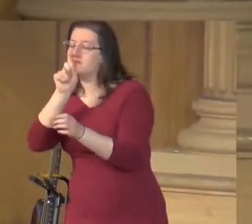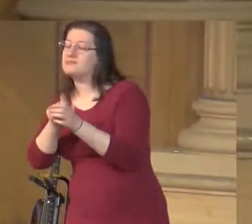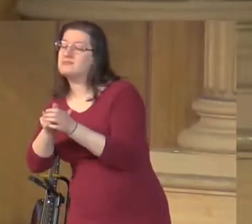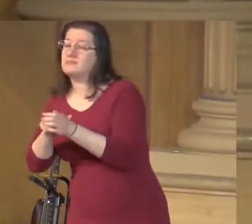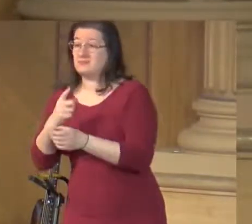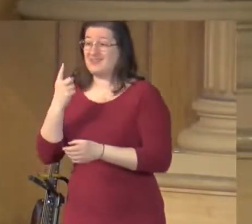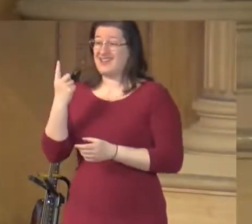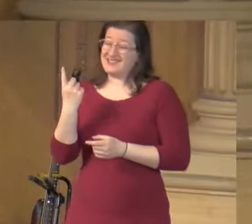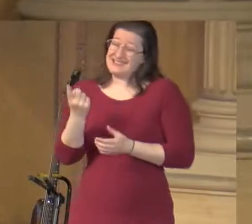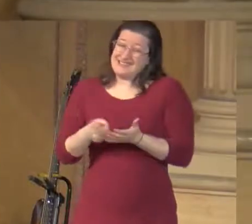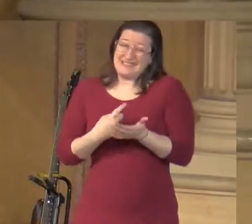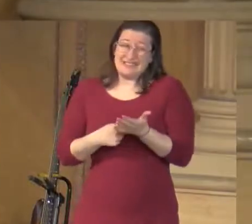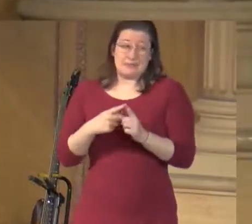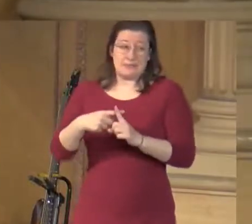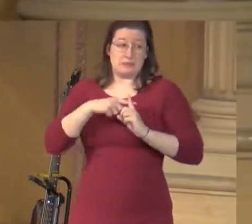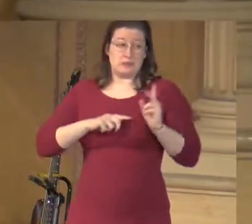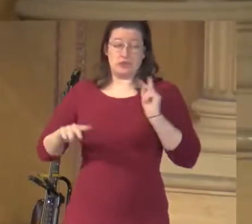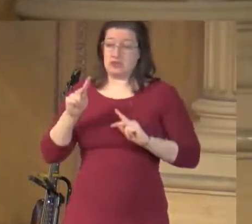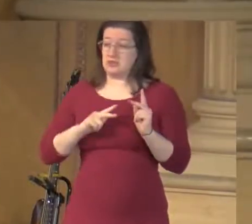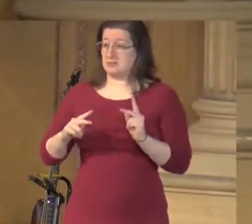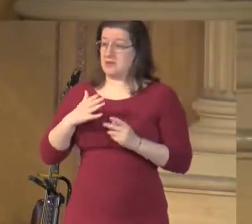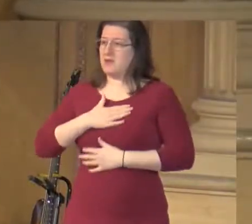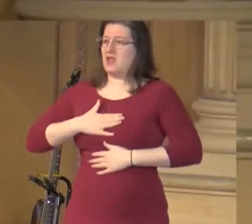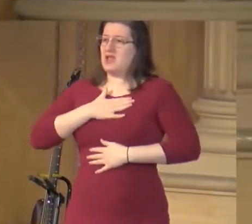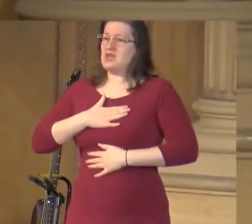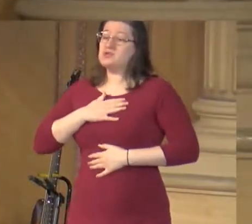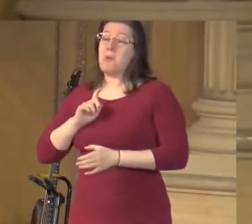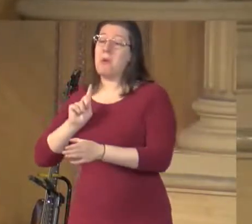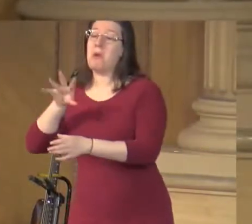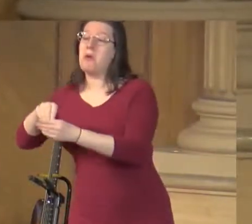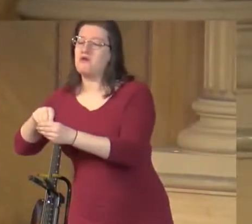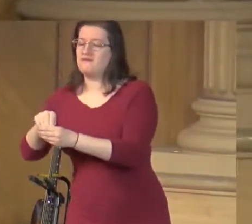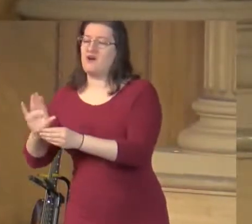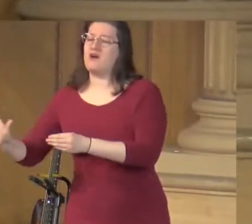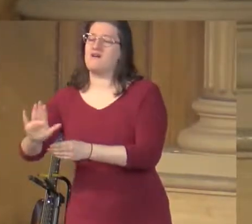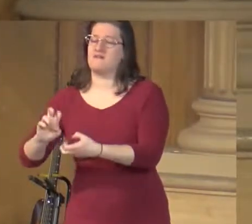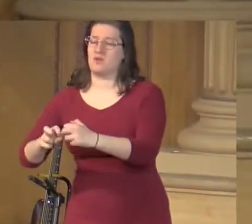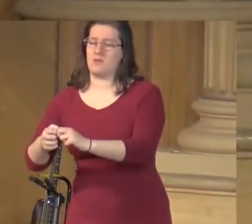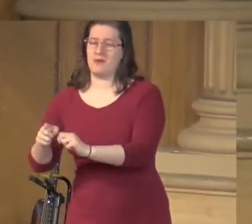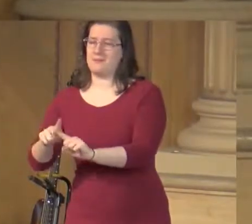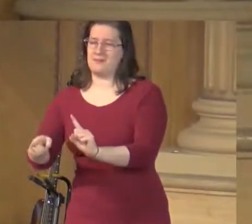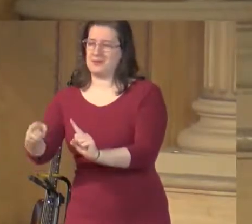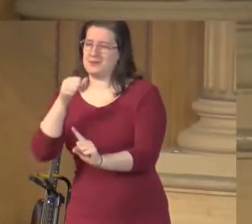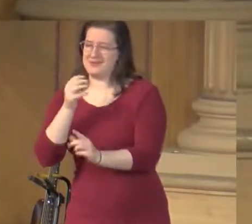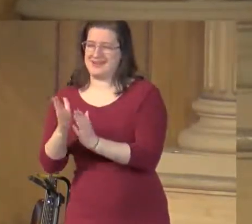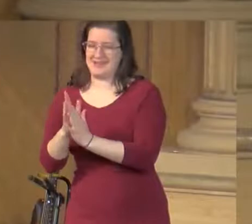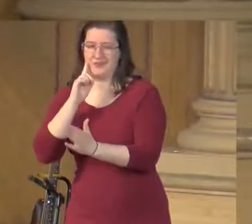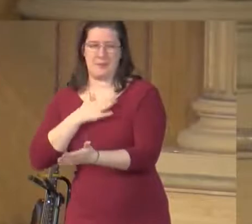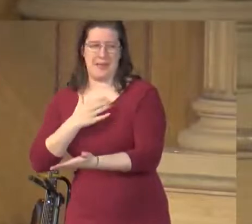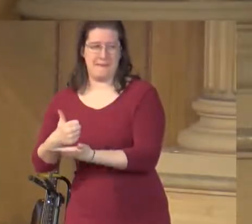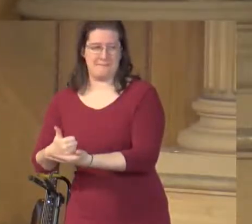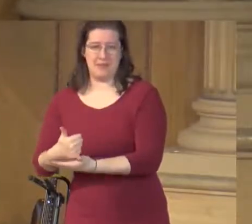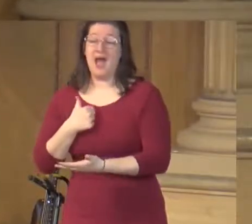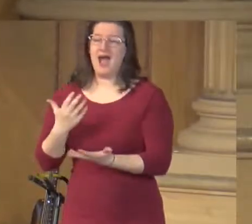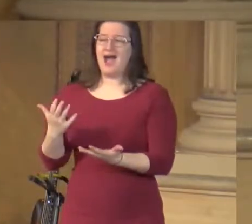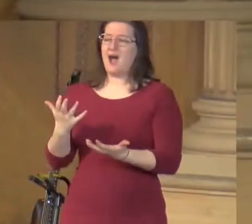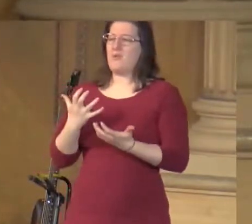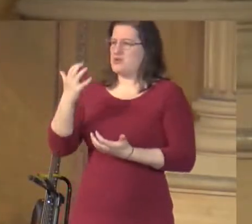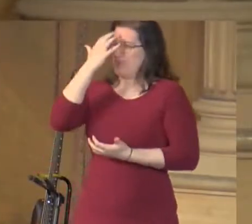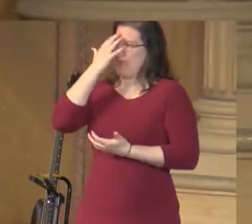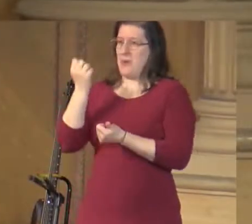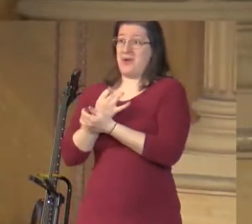that likes to be involved in somebody else's problems even when they're not asking for help, that likes to be in the know about everything.